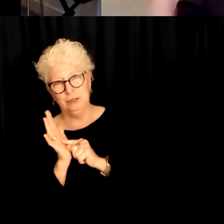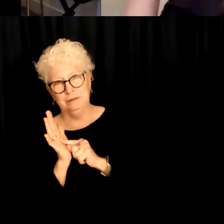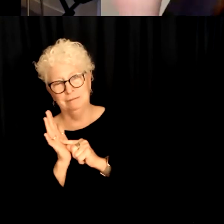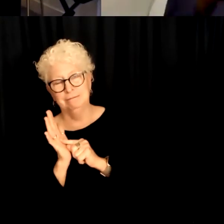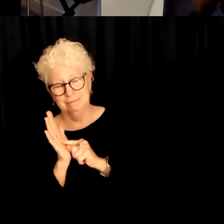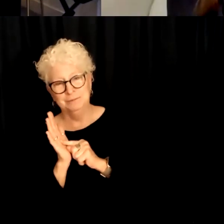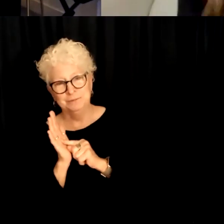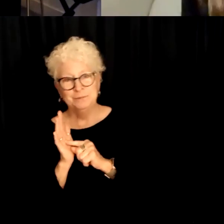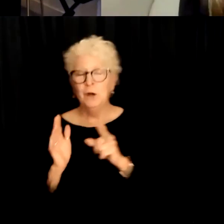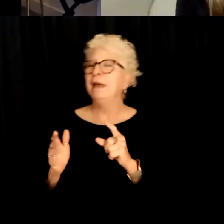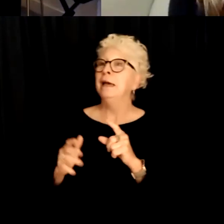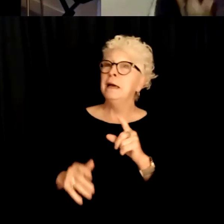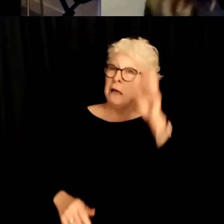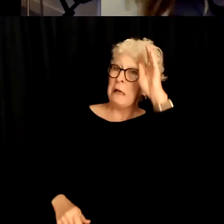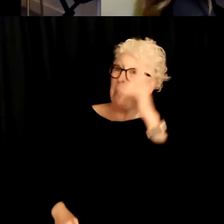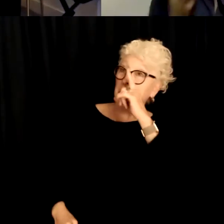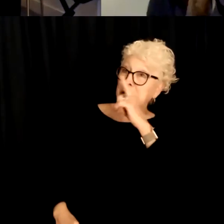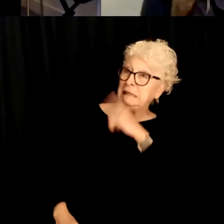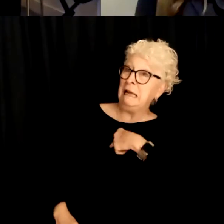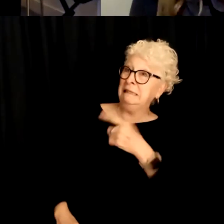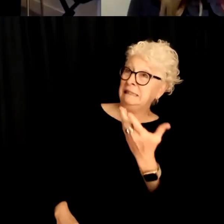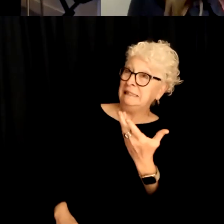a. So imagine, let's pretend. Hypothetically.